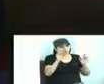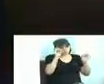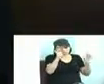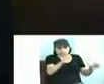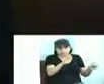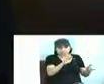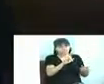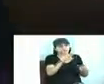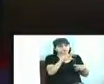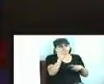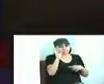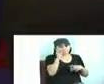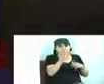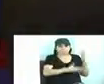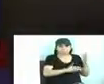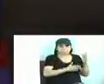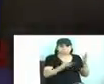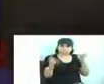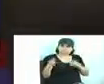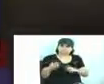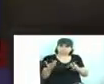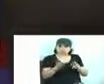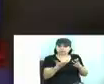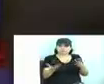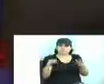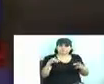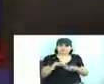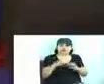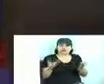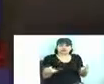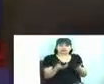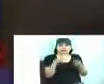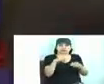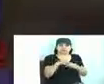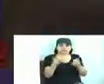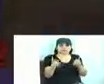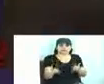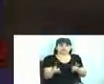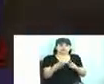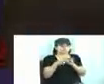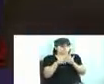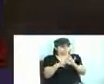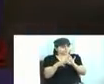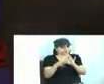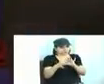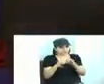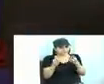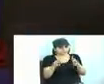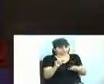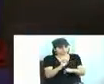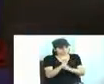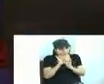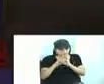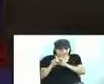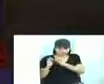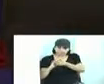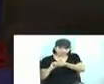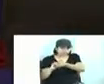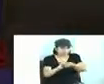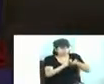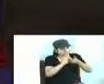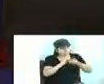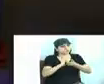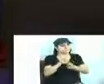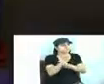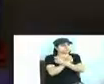is a happening thing right now in the here and in the now. I believe that in our relationships, the way that we work with one another, the way that we love one another, the